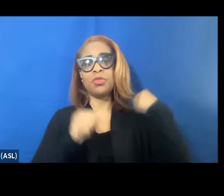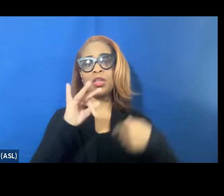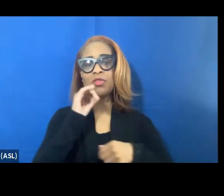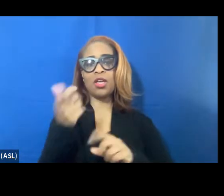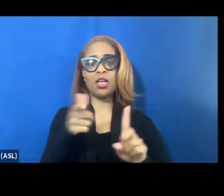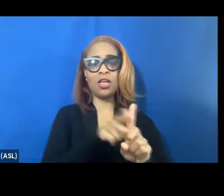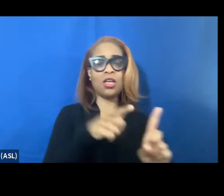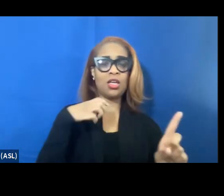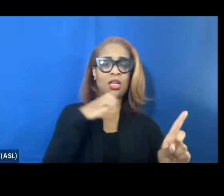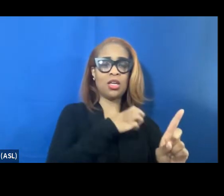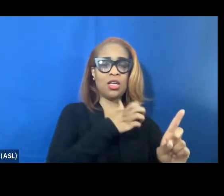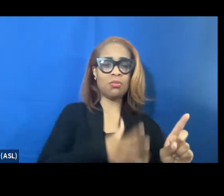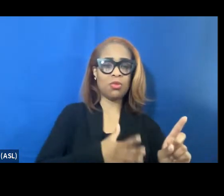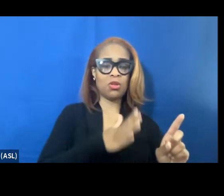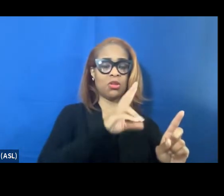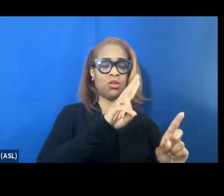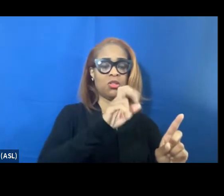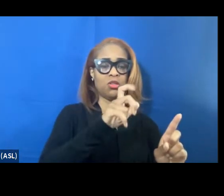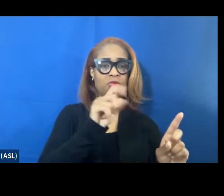vallette